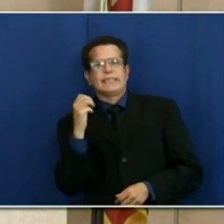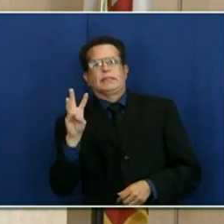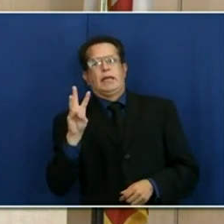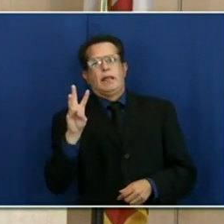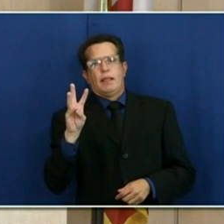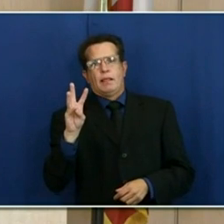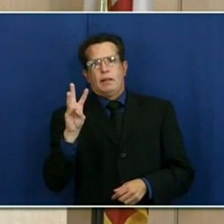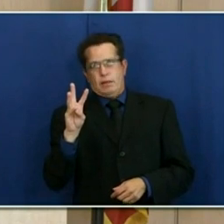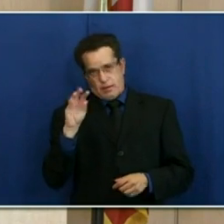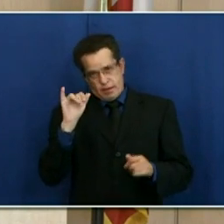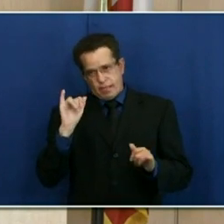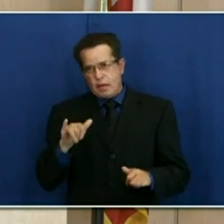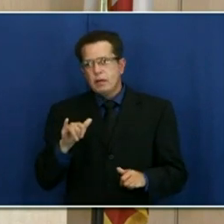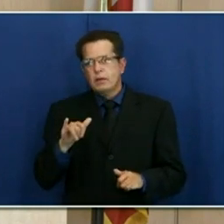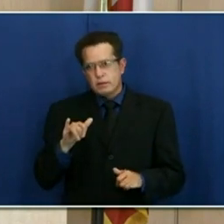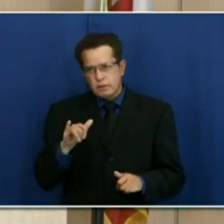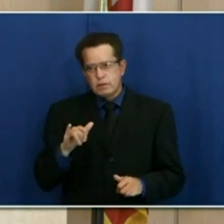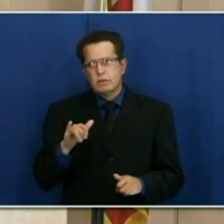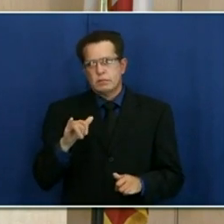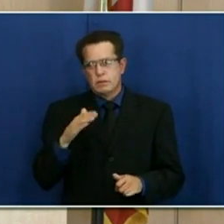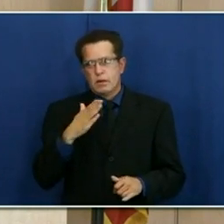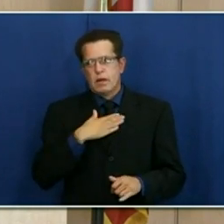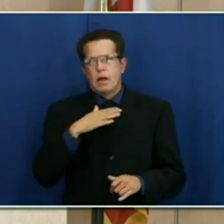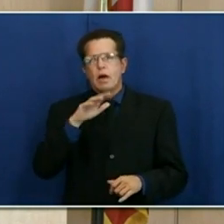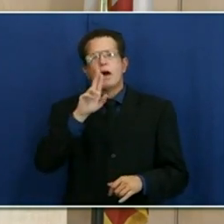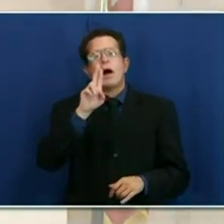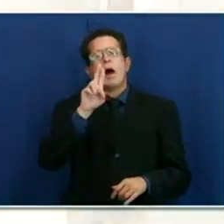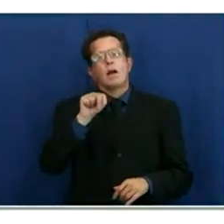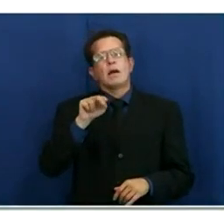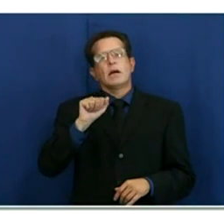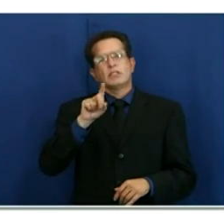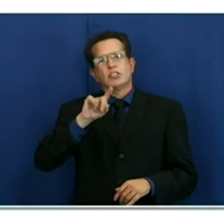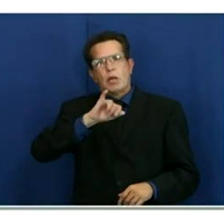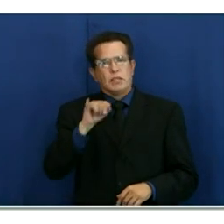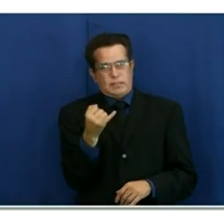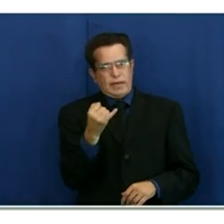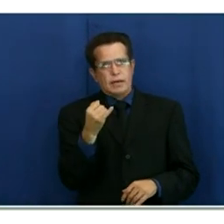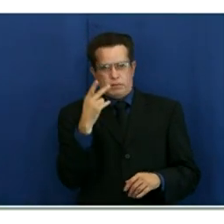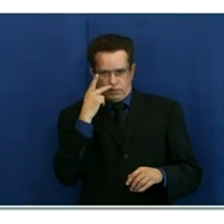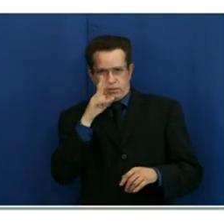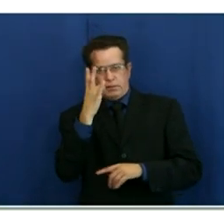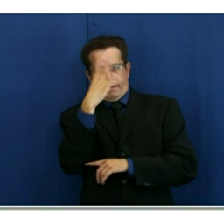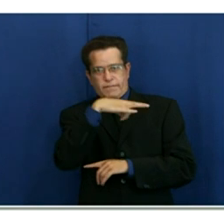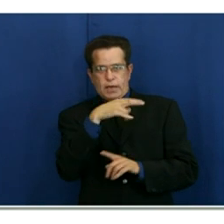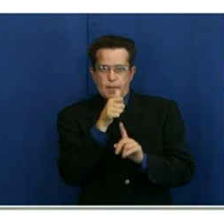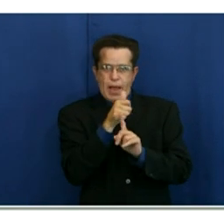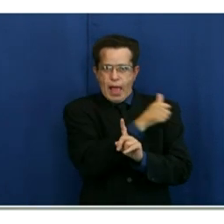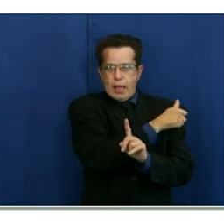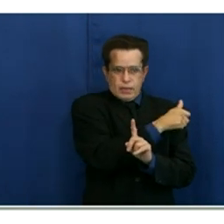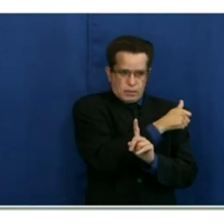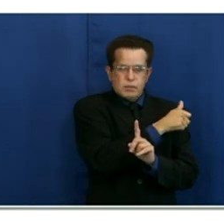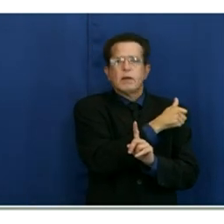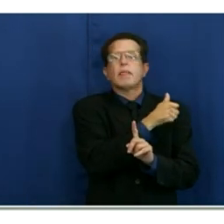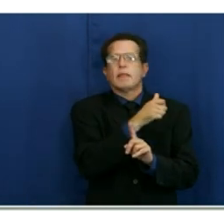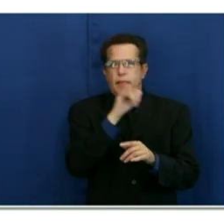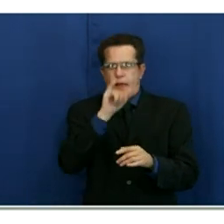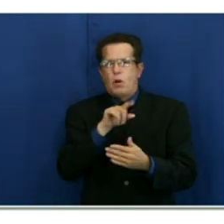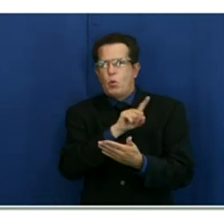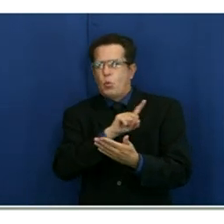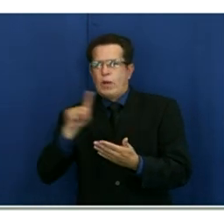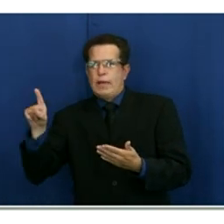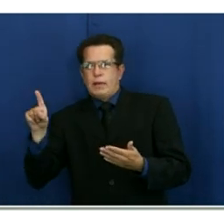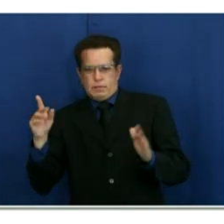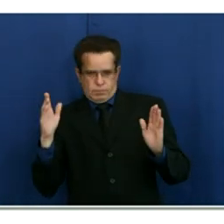The unadjusted case rate, that is that 7-day lag, and then the week after that. So